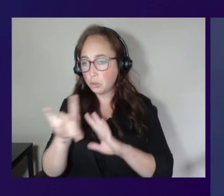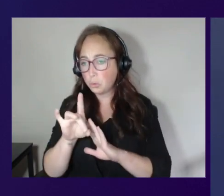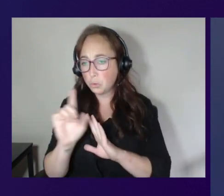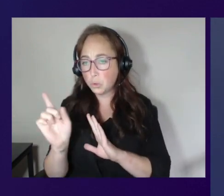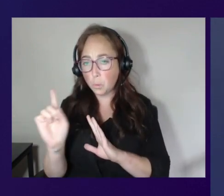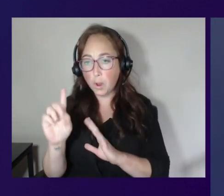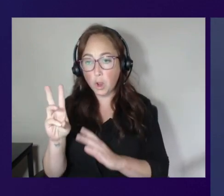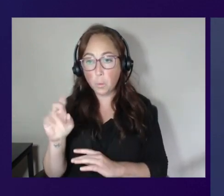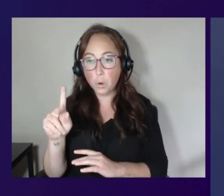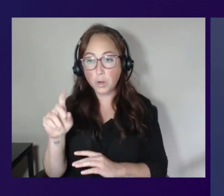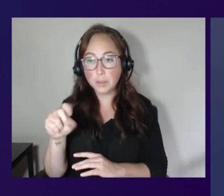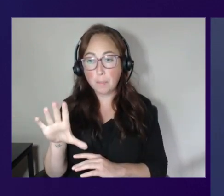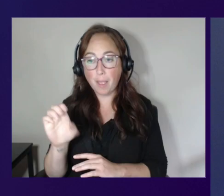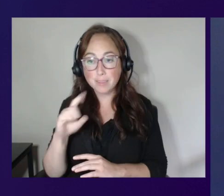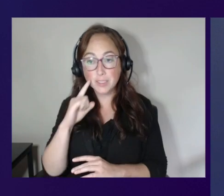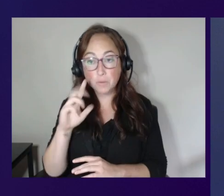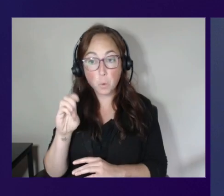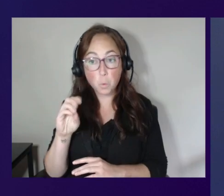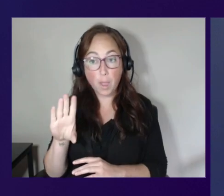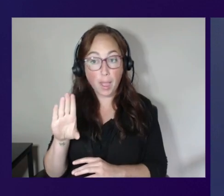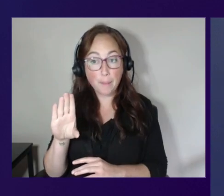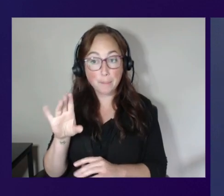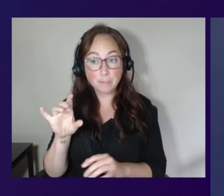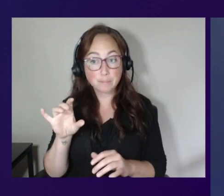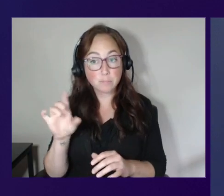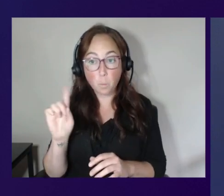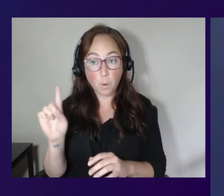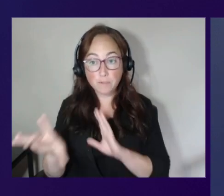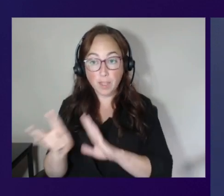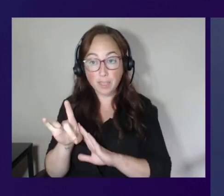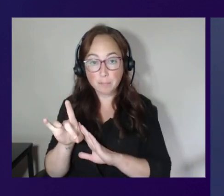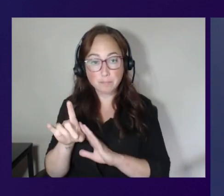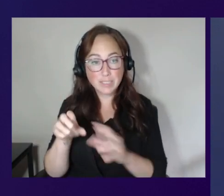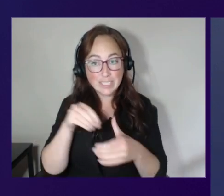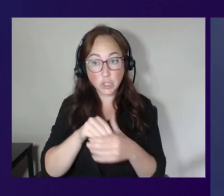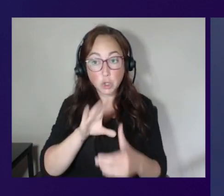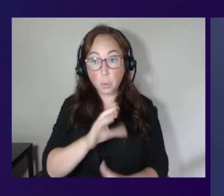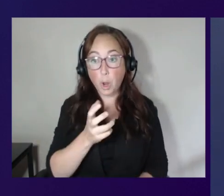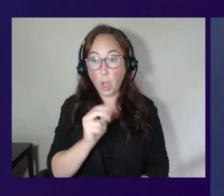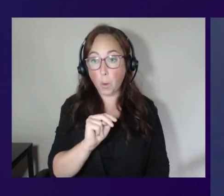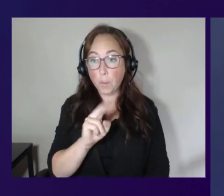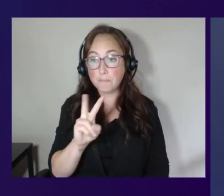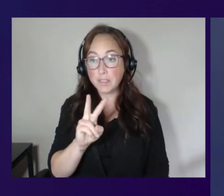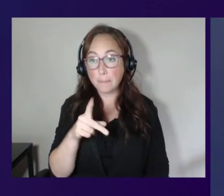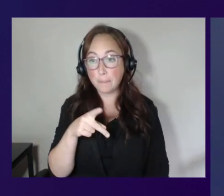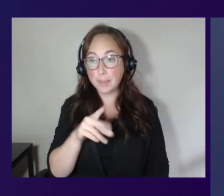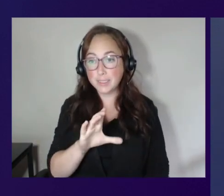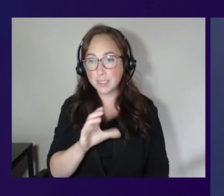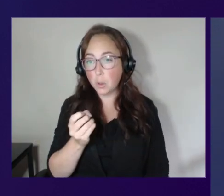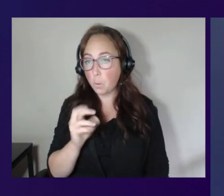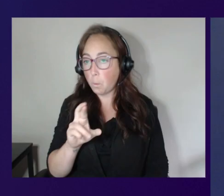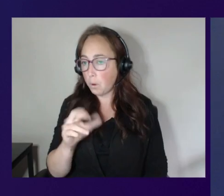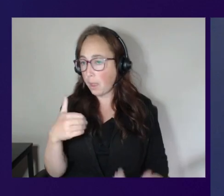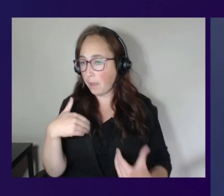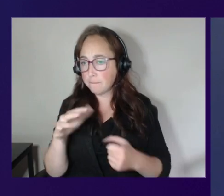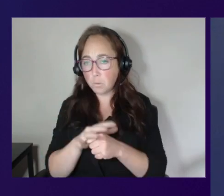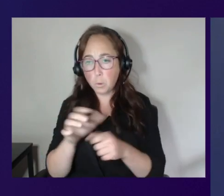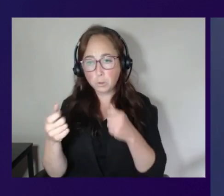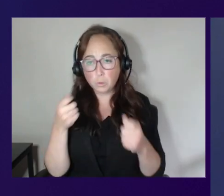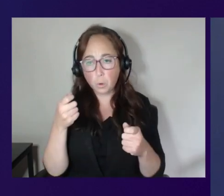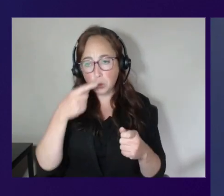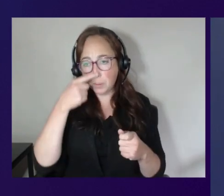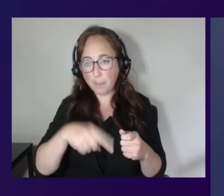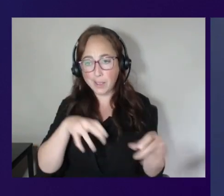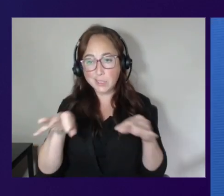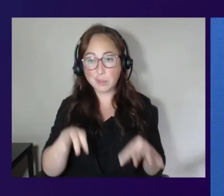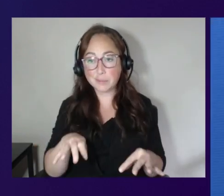for web live? Like, can you put them in your own VPC, or you have full control? Can you walk through that real quick? Yeah, no,